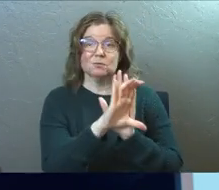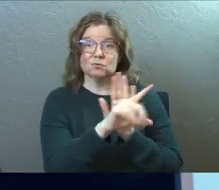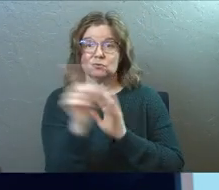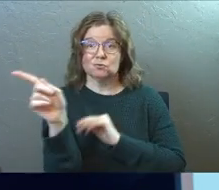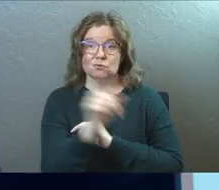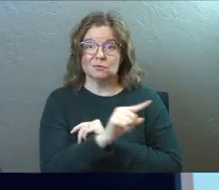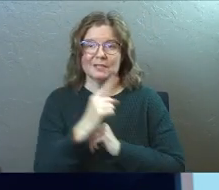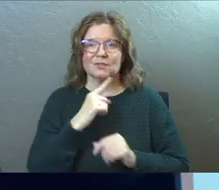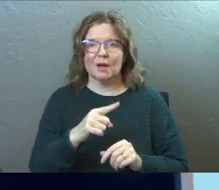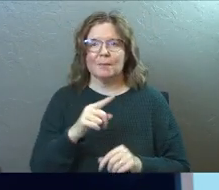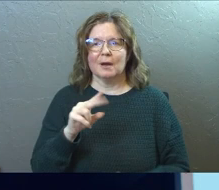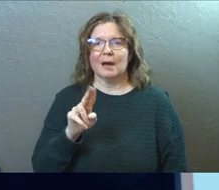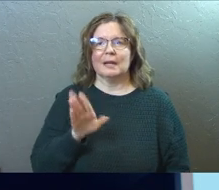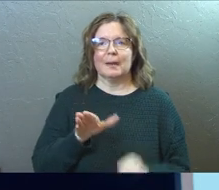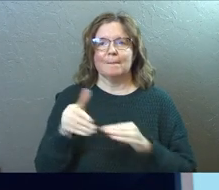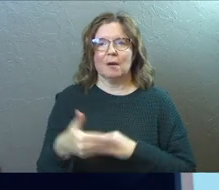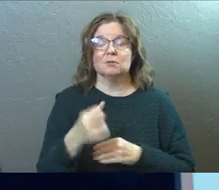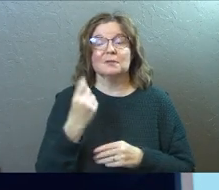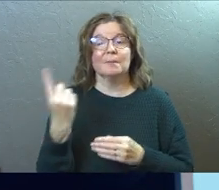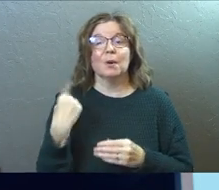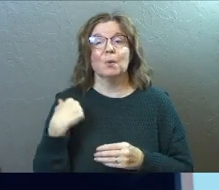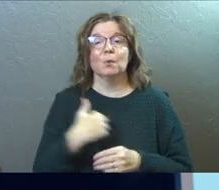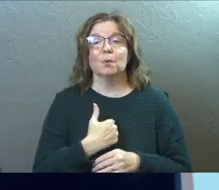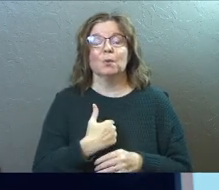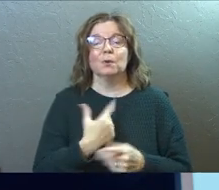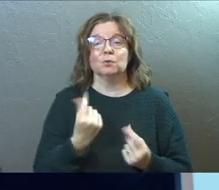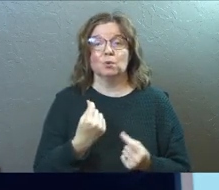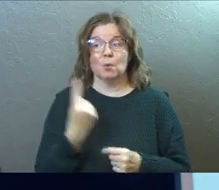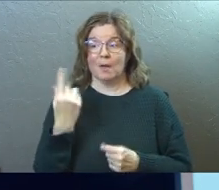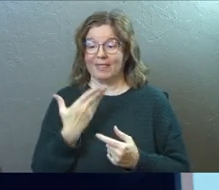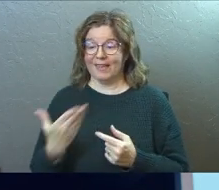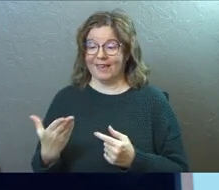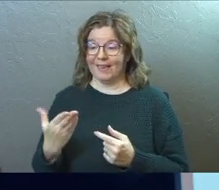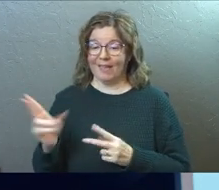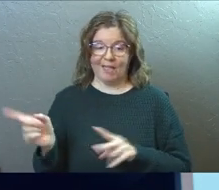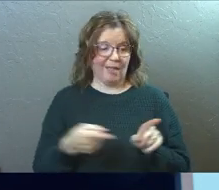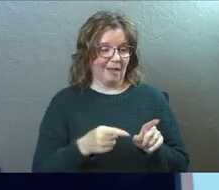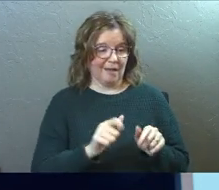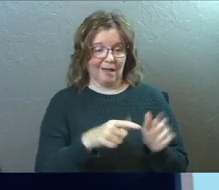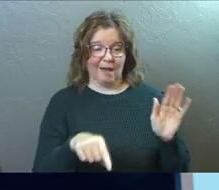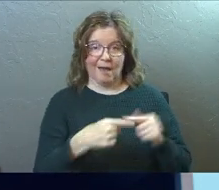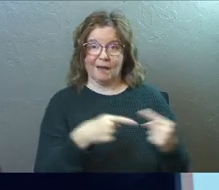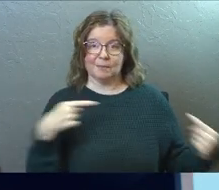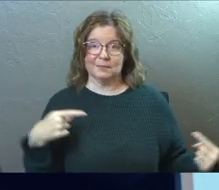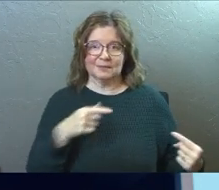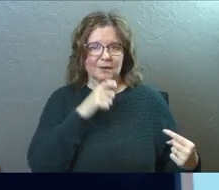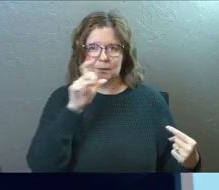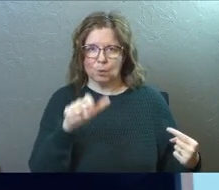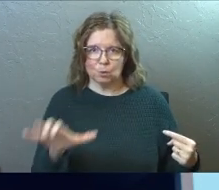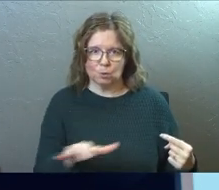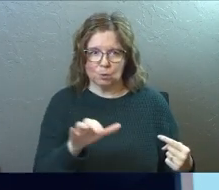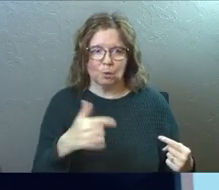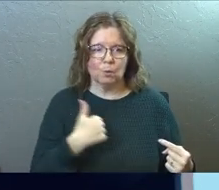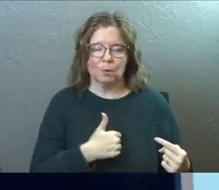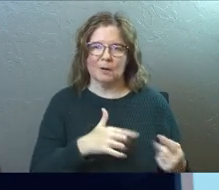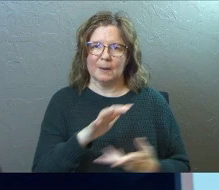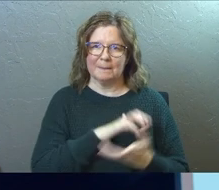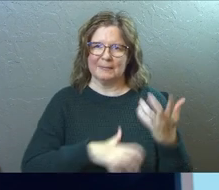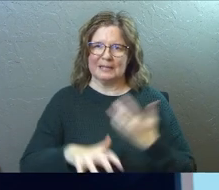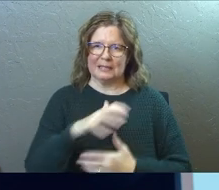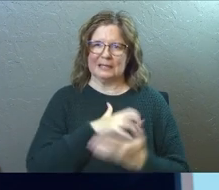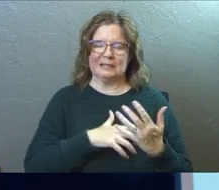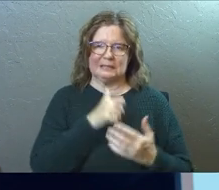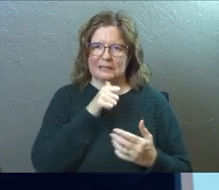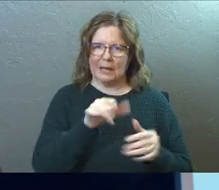He's talking about hypocrisy here. Sometimes we do one thing and then we do the other thing that we're not supposed to do. We're a mixed bag.